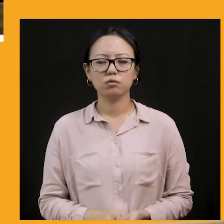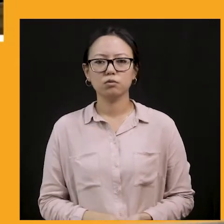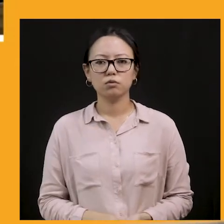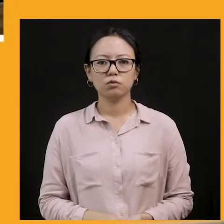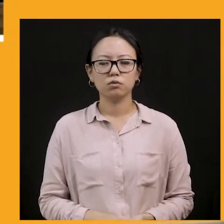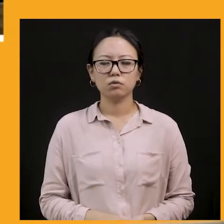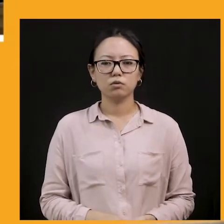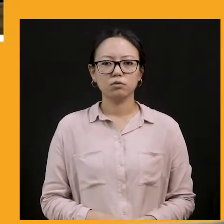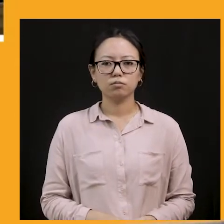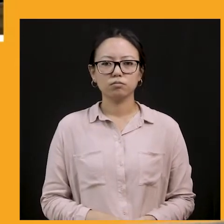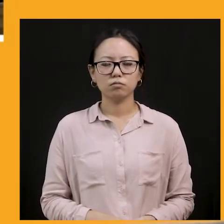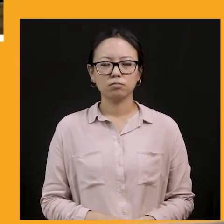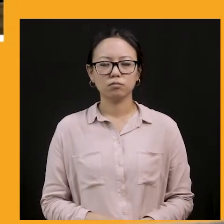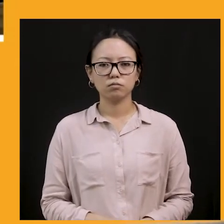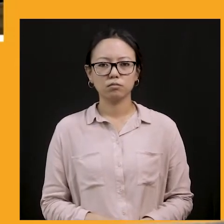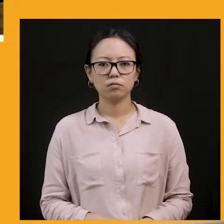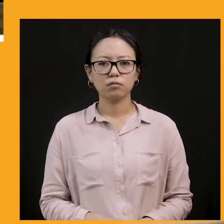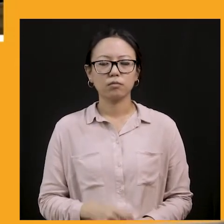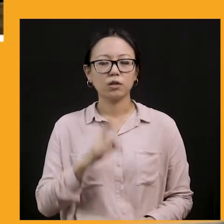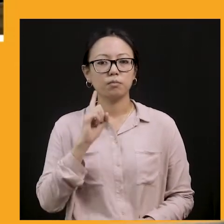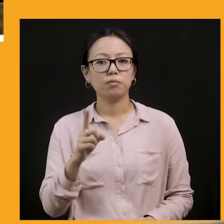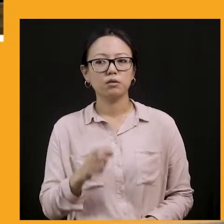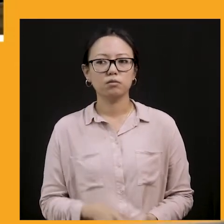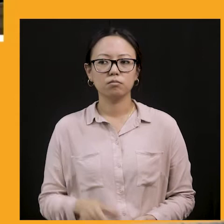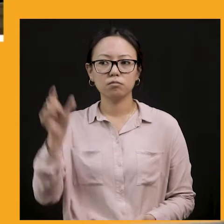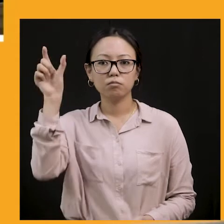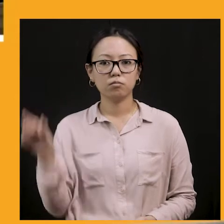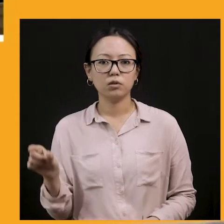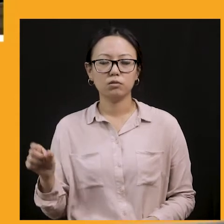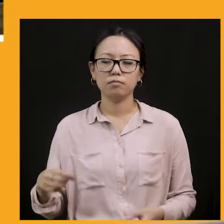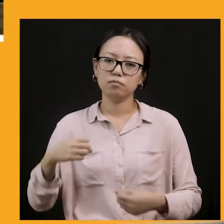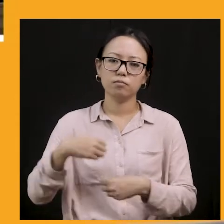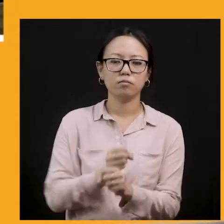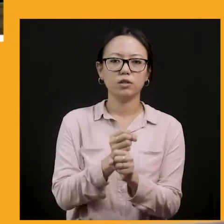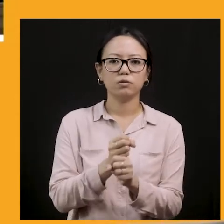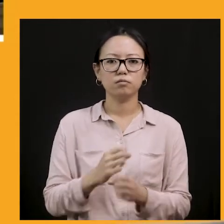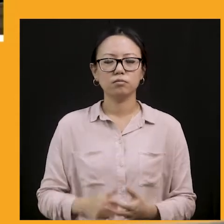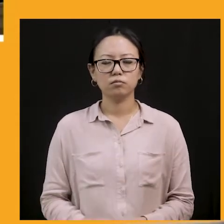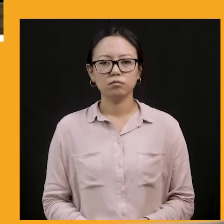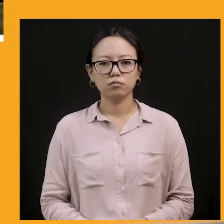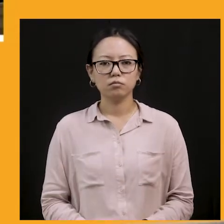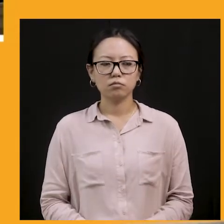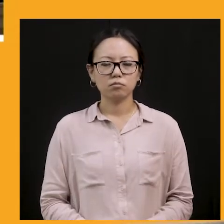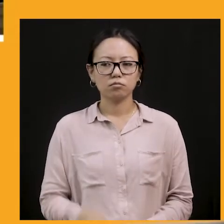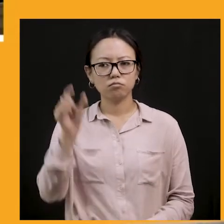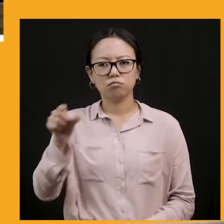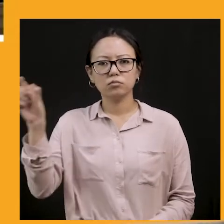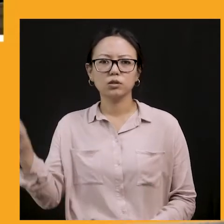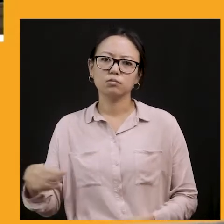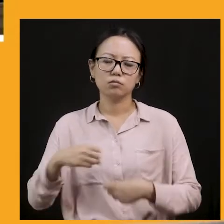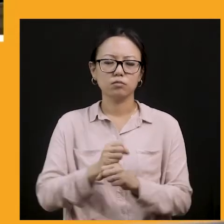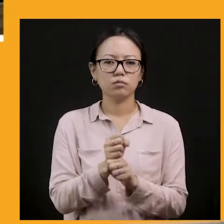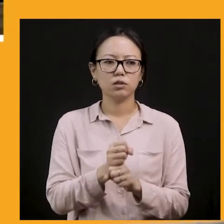just like stone and all, okay? But this was made by man, by people,